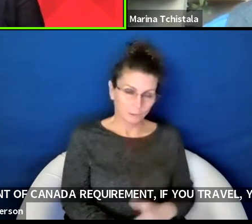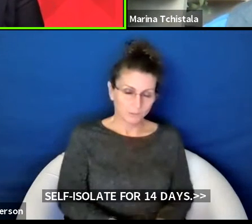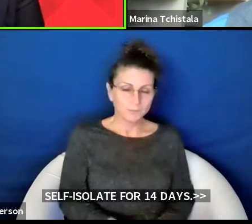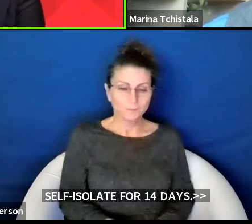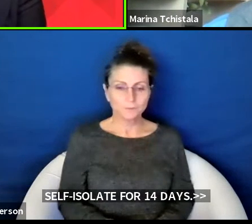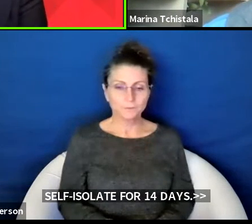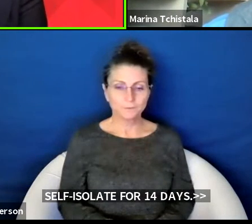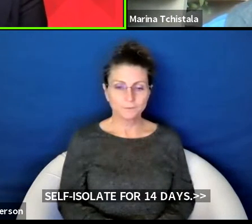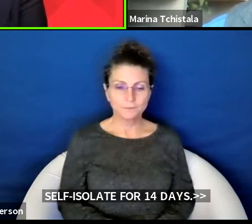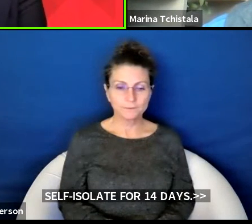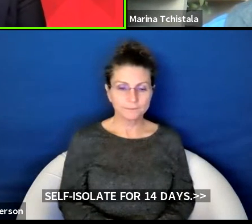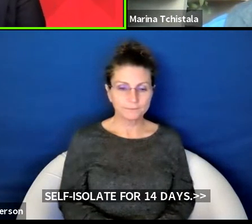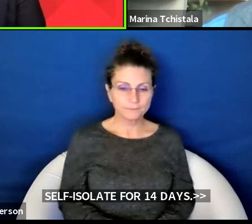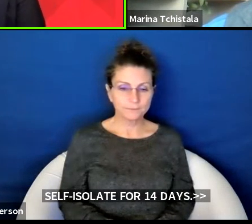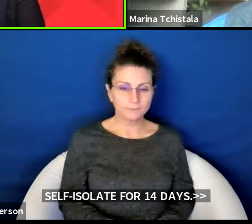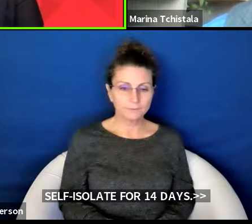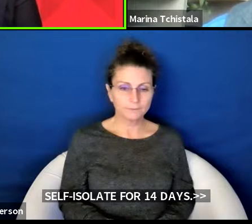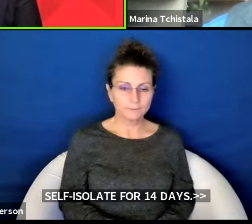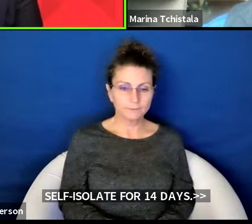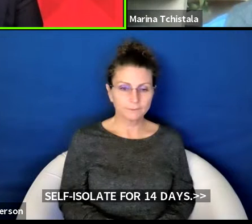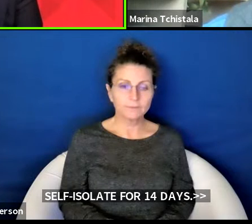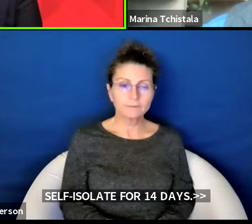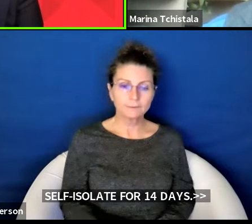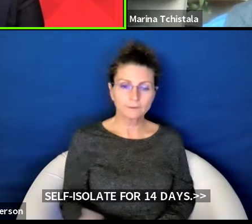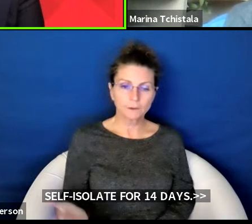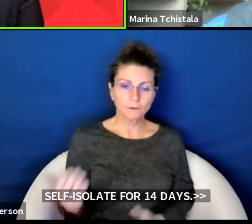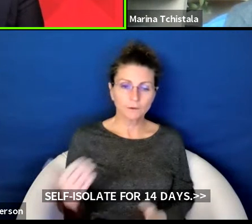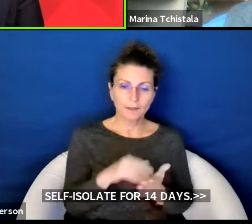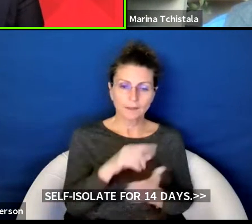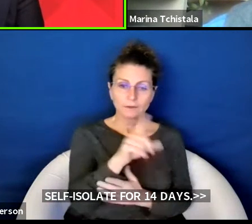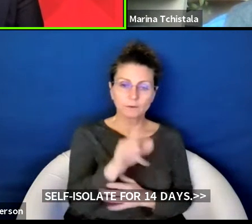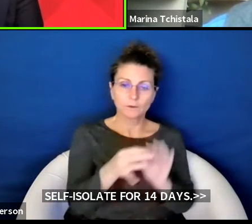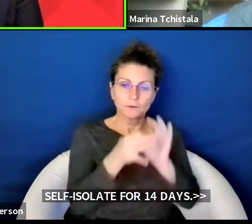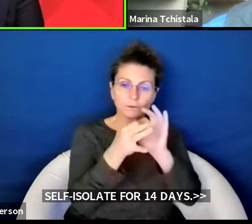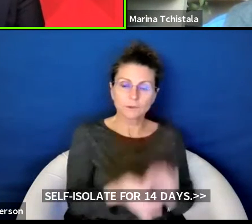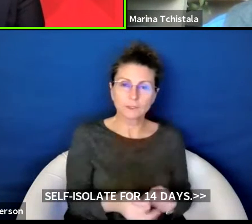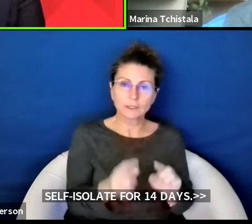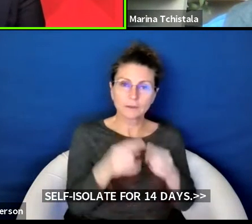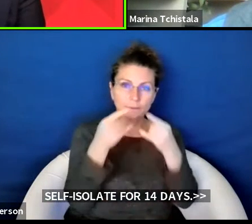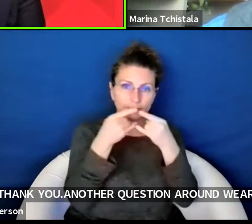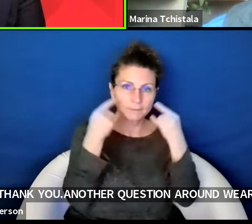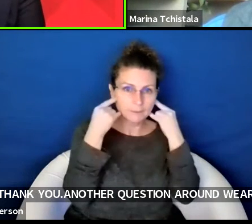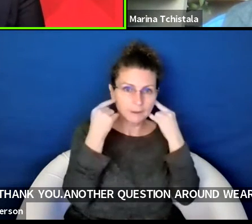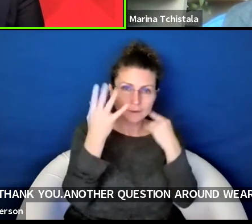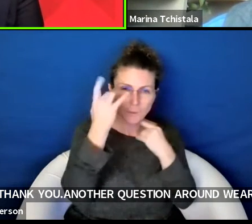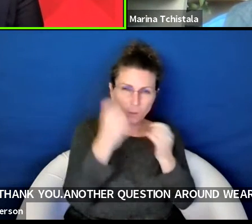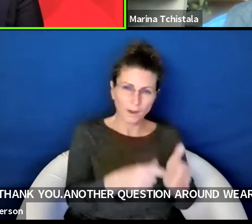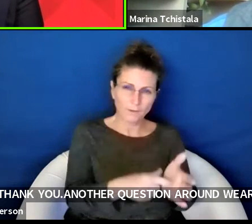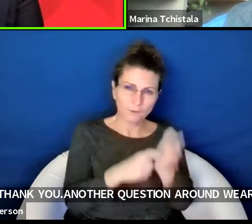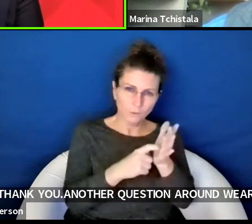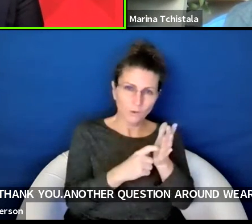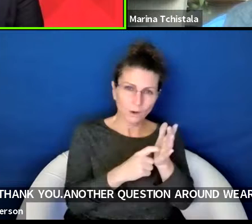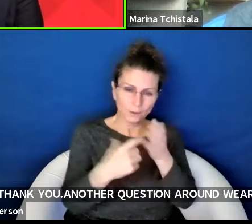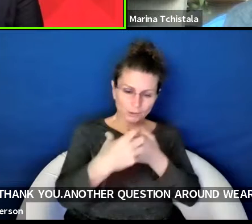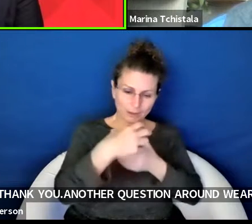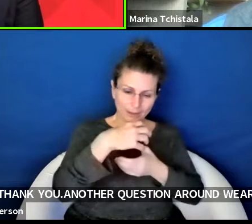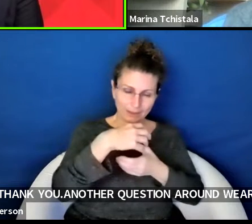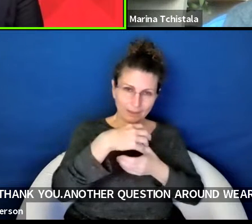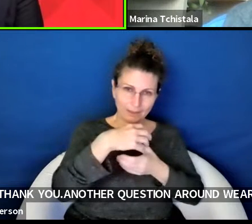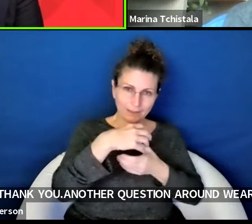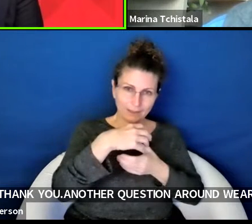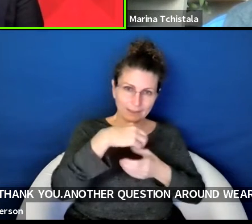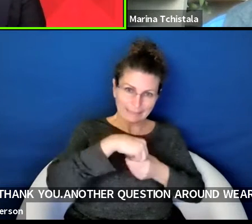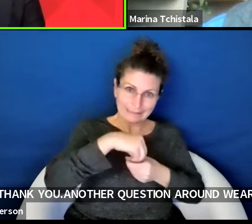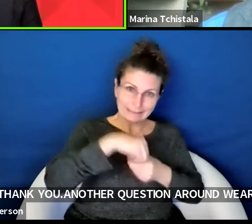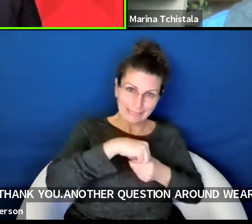Another question around wearing of masks. Why are masks mandatory indoors if I'm physically